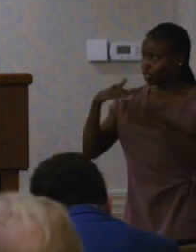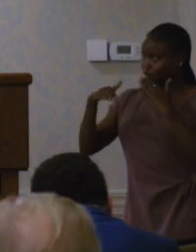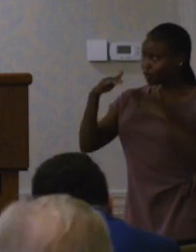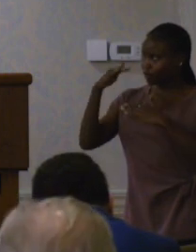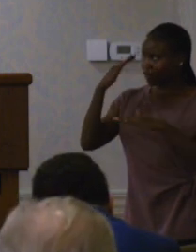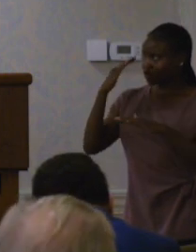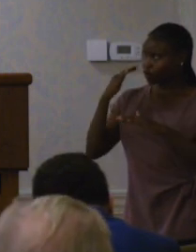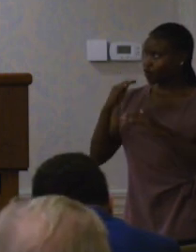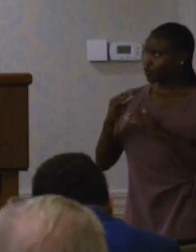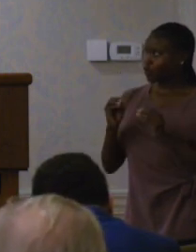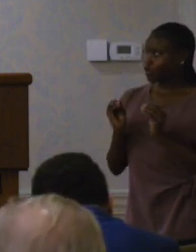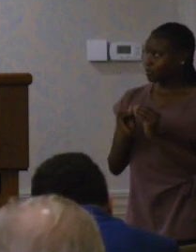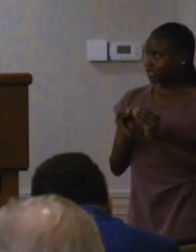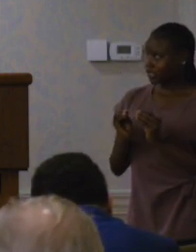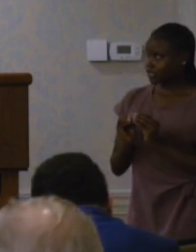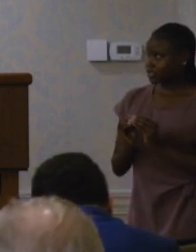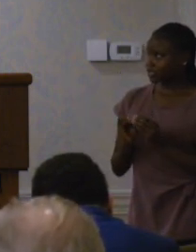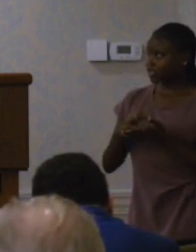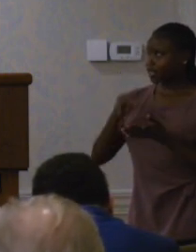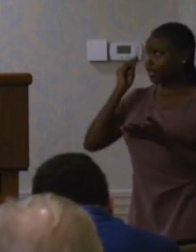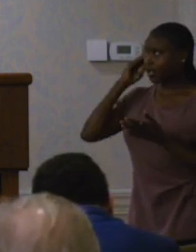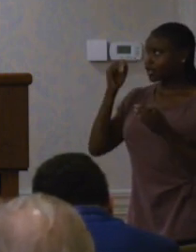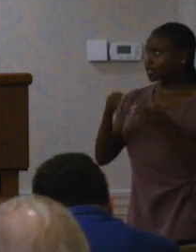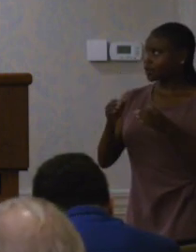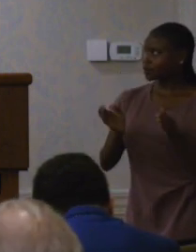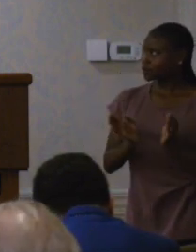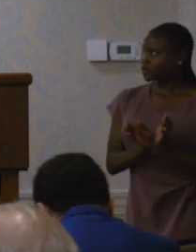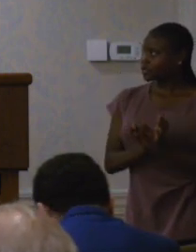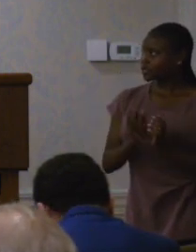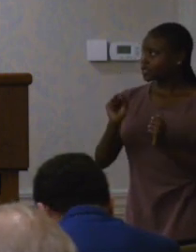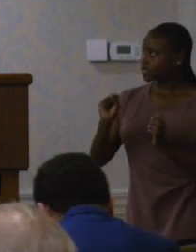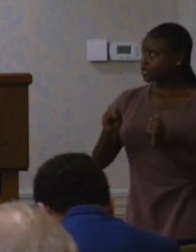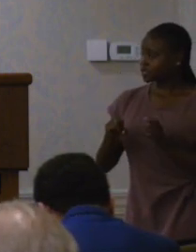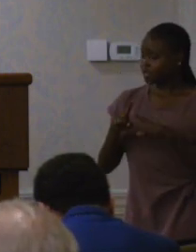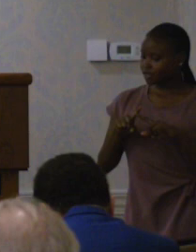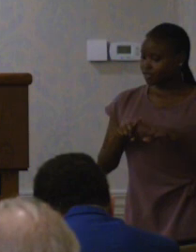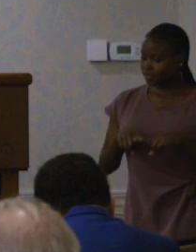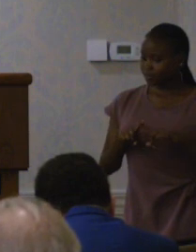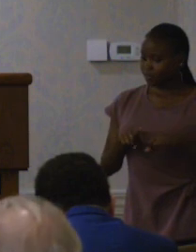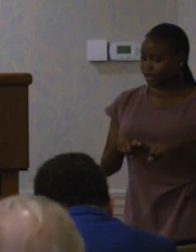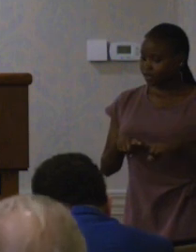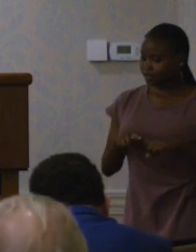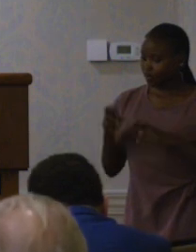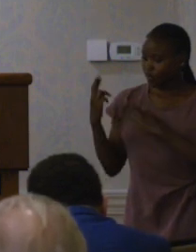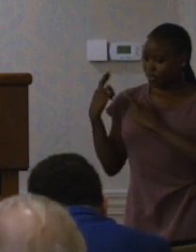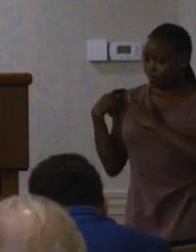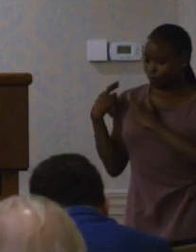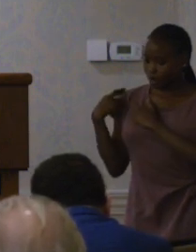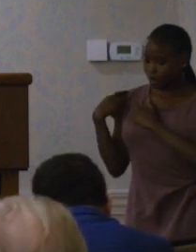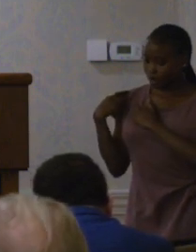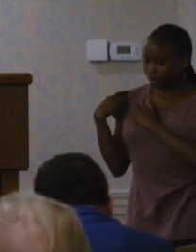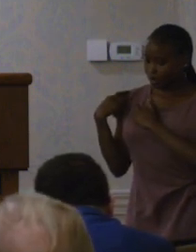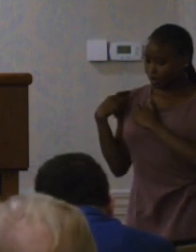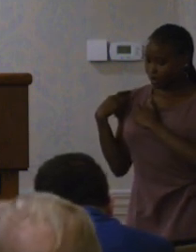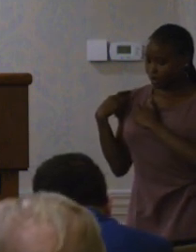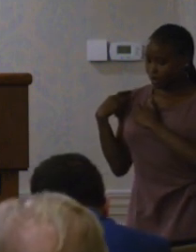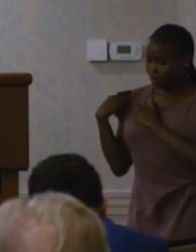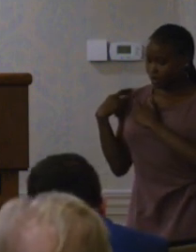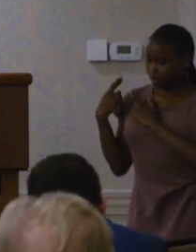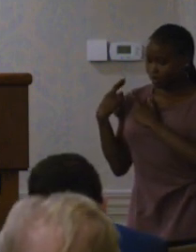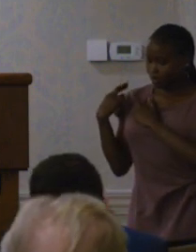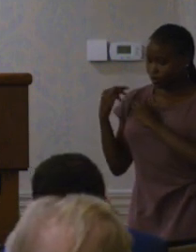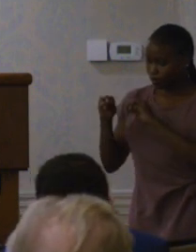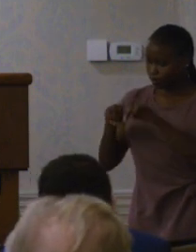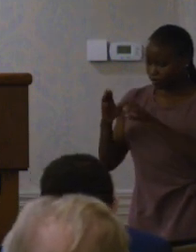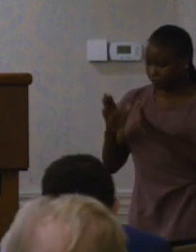professional teacher meeting, the learning community. Yes, and I think it depends on the role of the